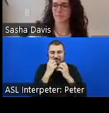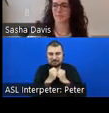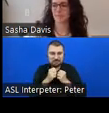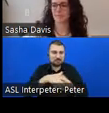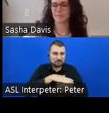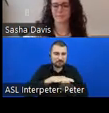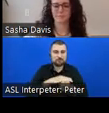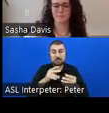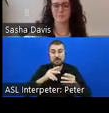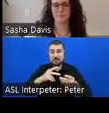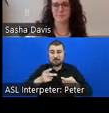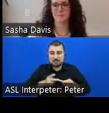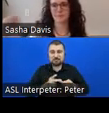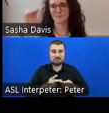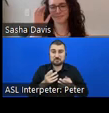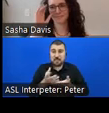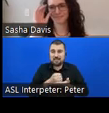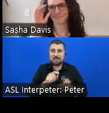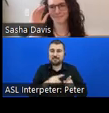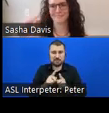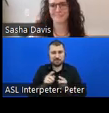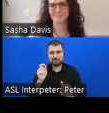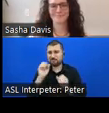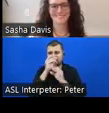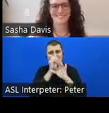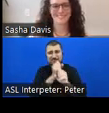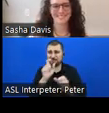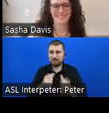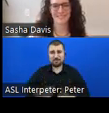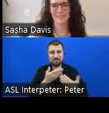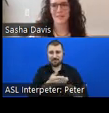the fascinating people who lived here. Welcome.